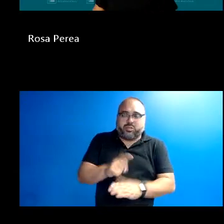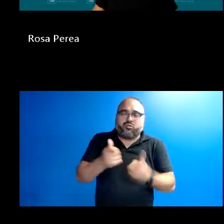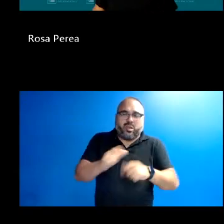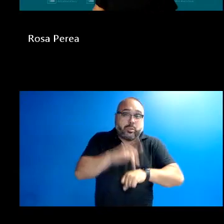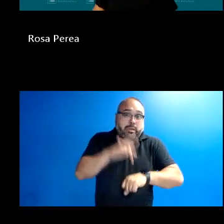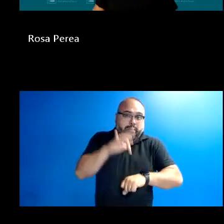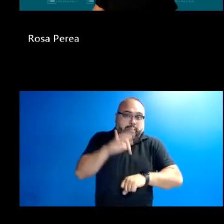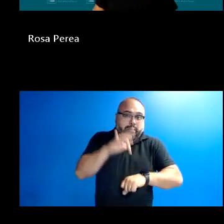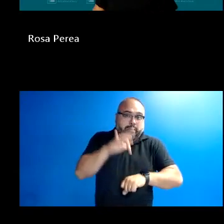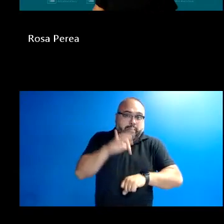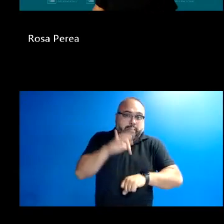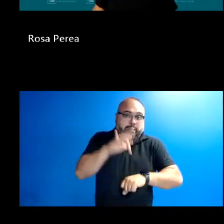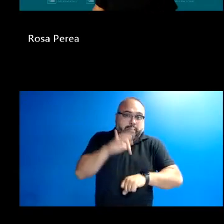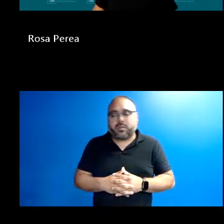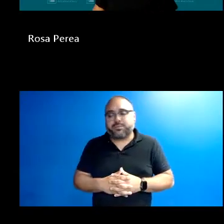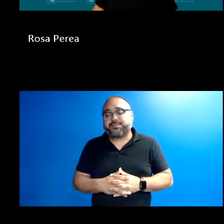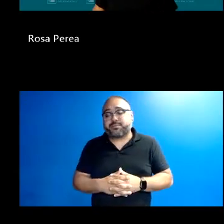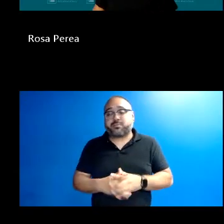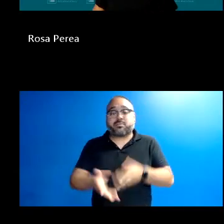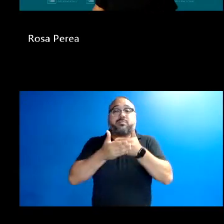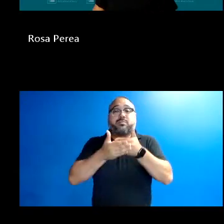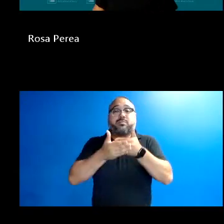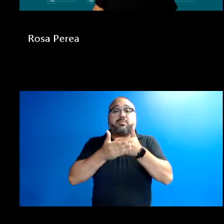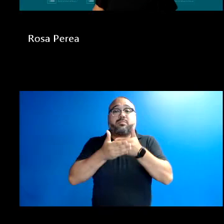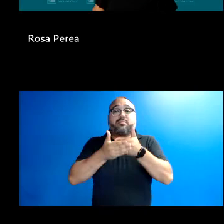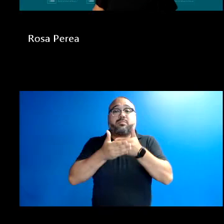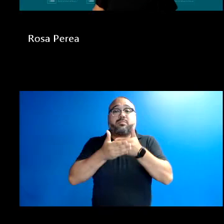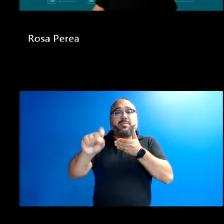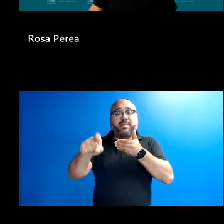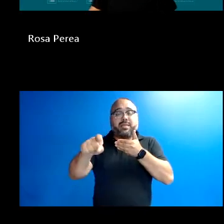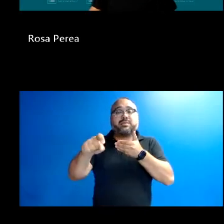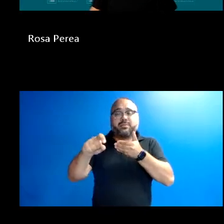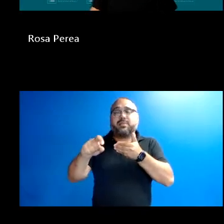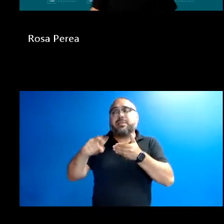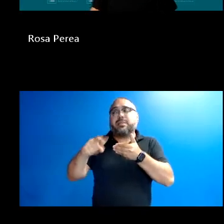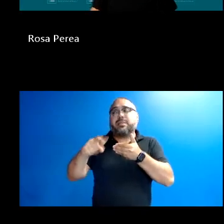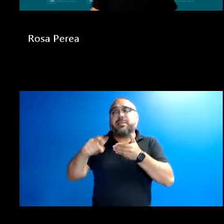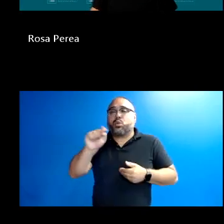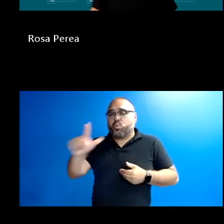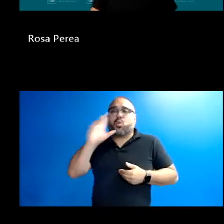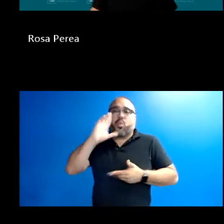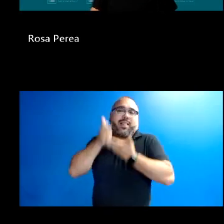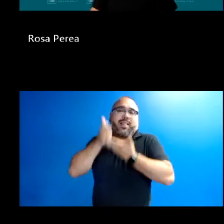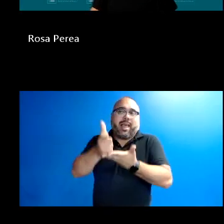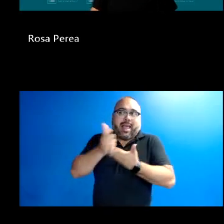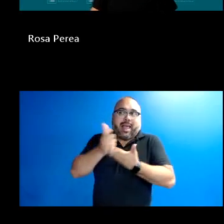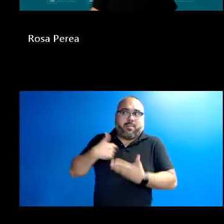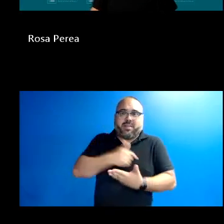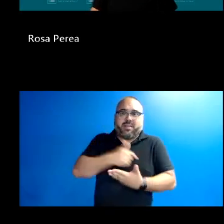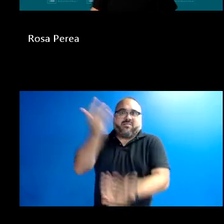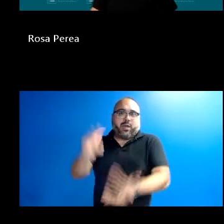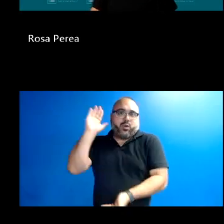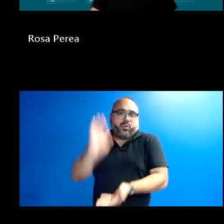For the foreseeable, PSPS will likely be one of the tools in the toolbox to help wildfire risk. But again, as